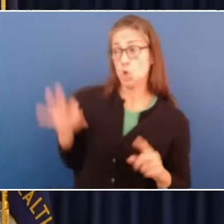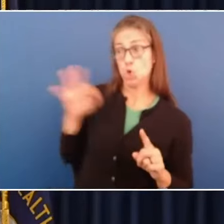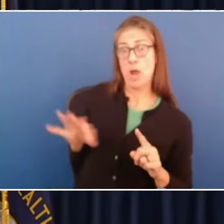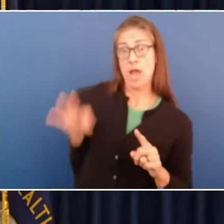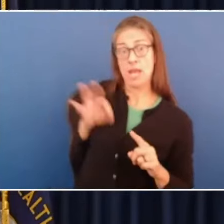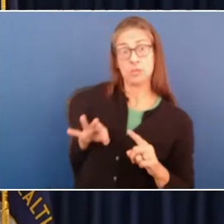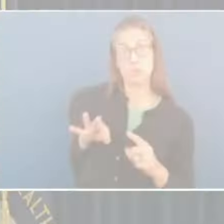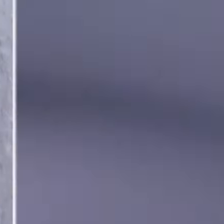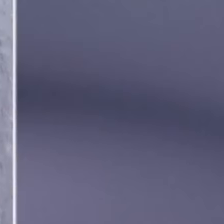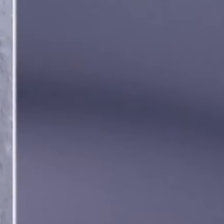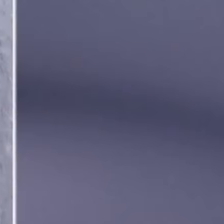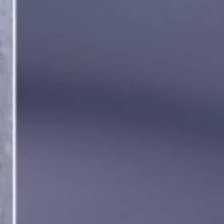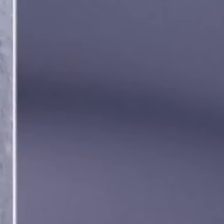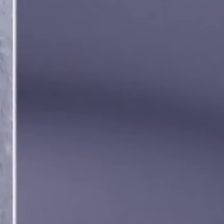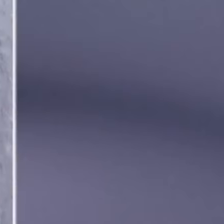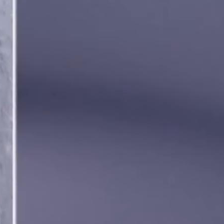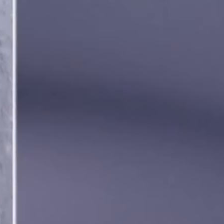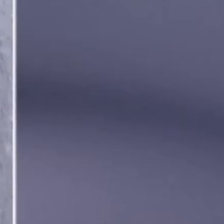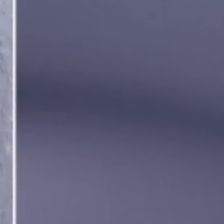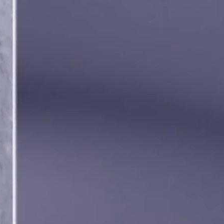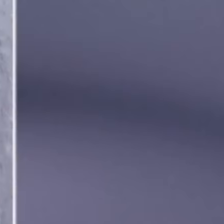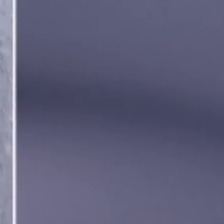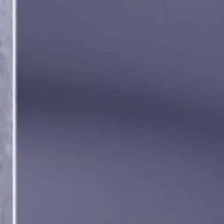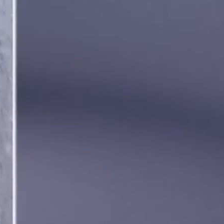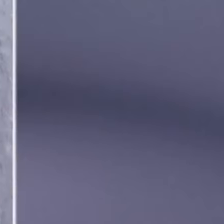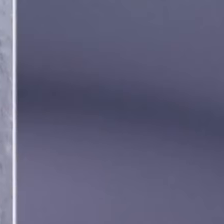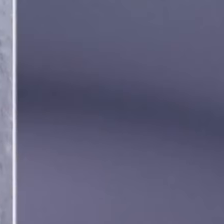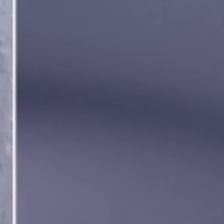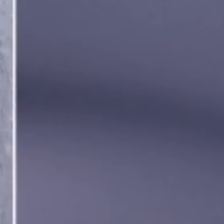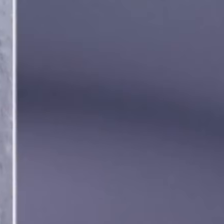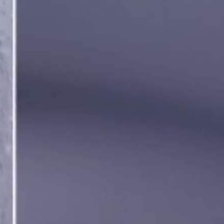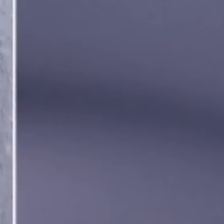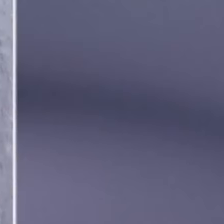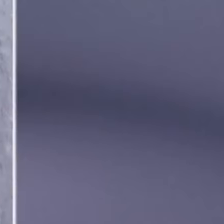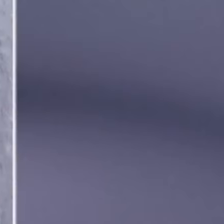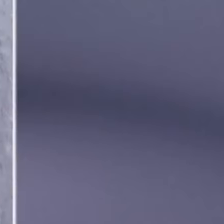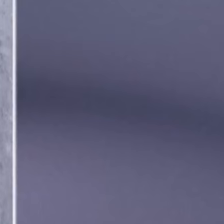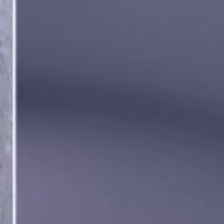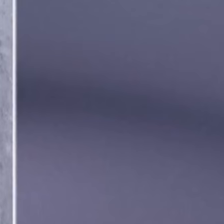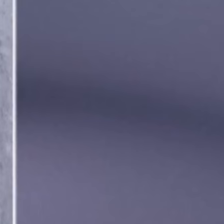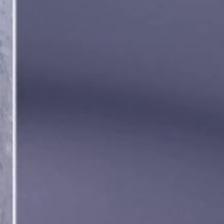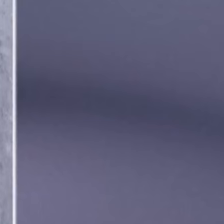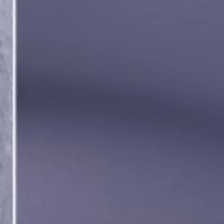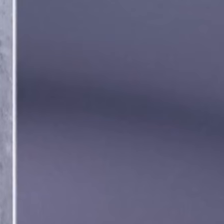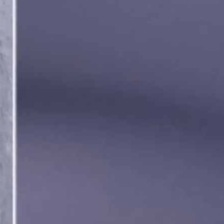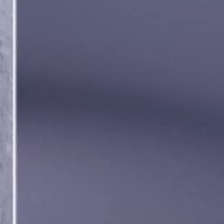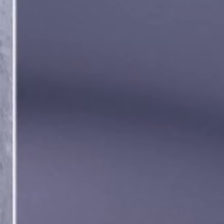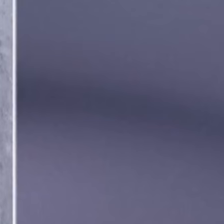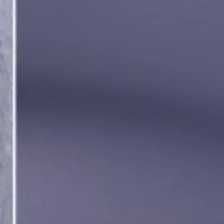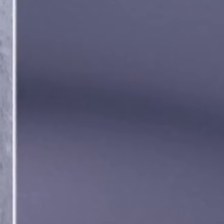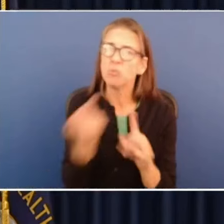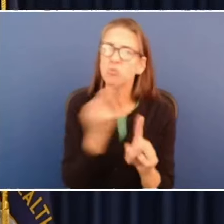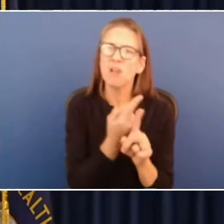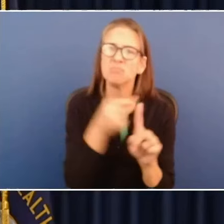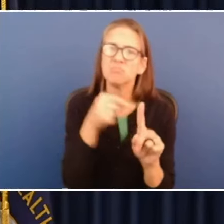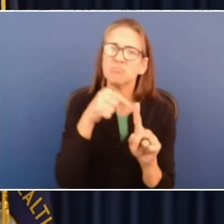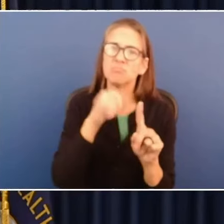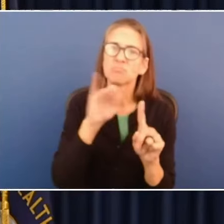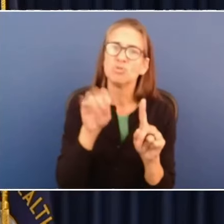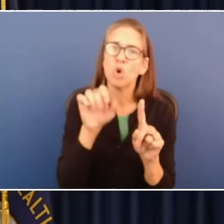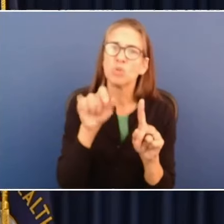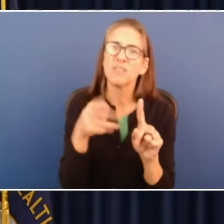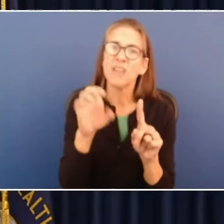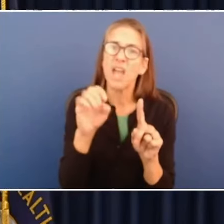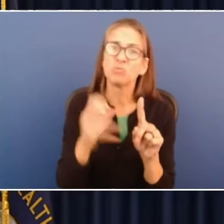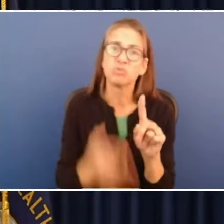Team Kentucky, he was talking about that DNA testing, saying it's happening right now to confirm the body is Joseph Couch. I want to thank all